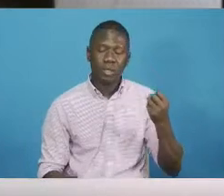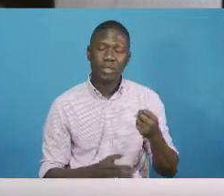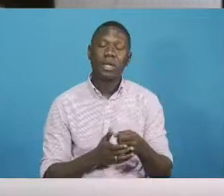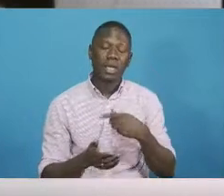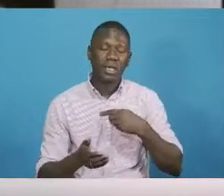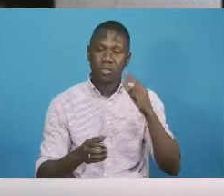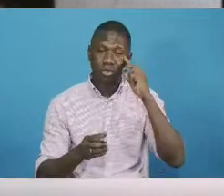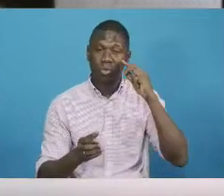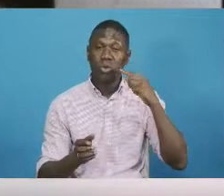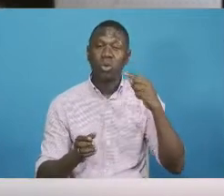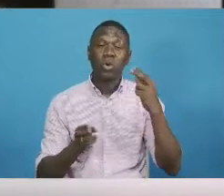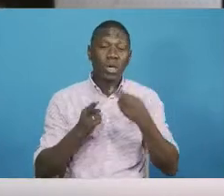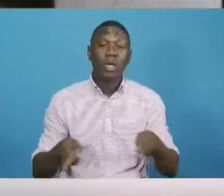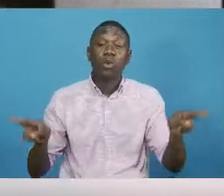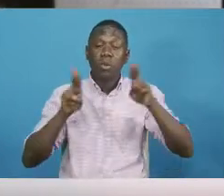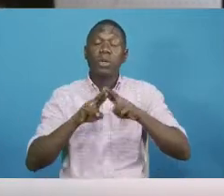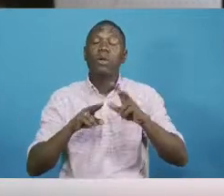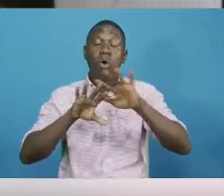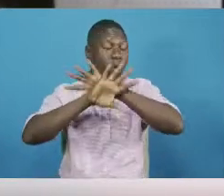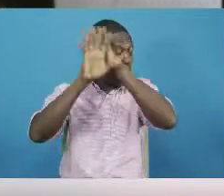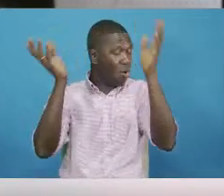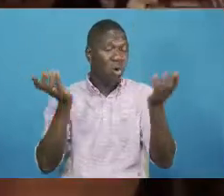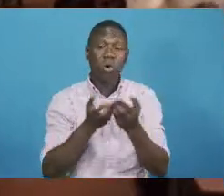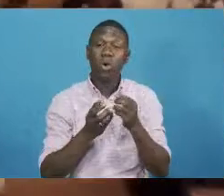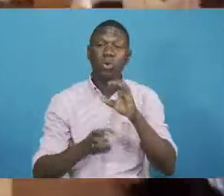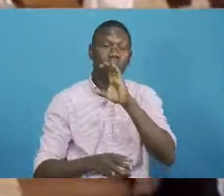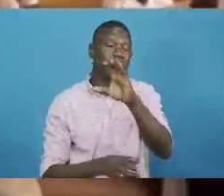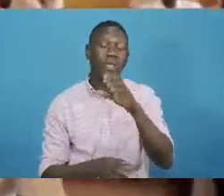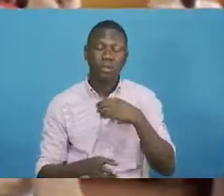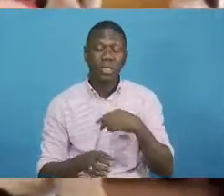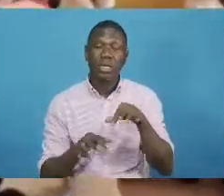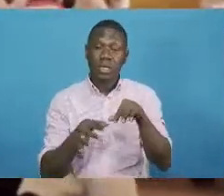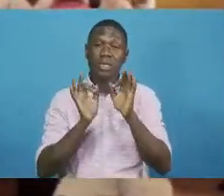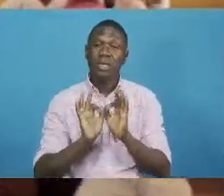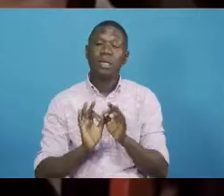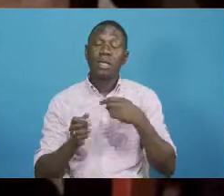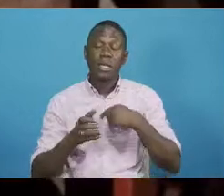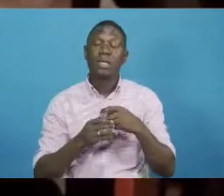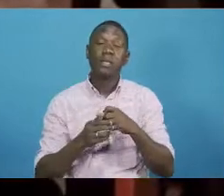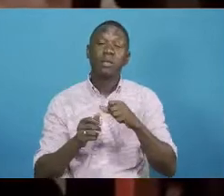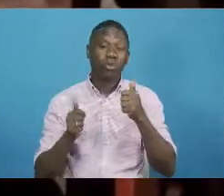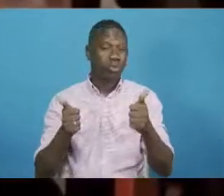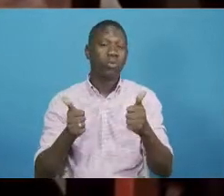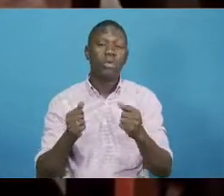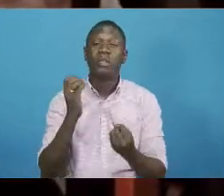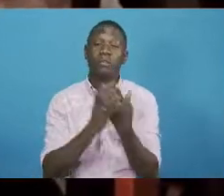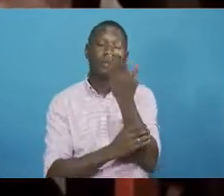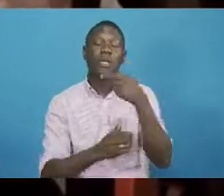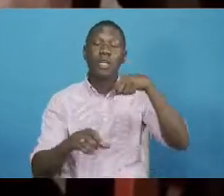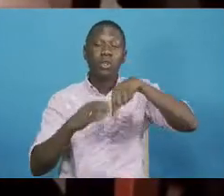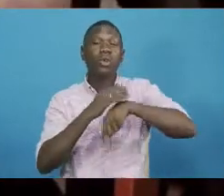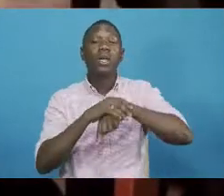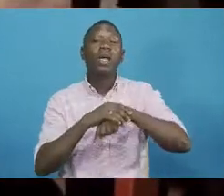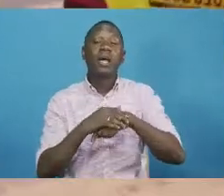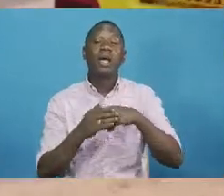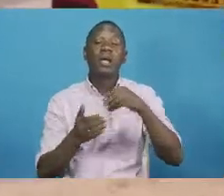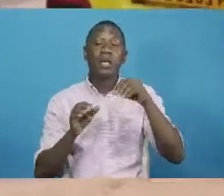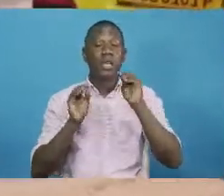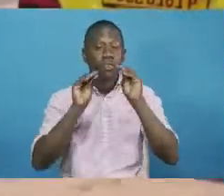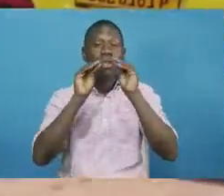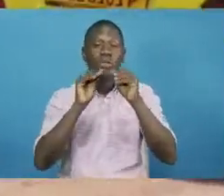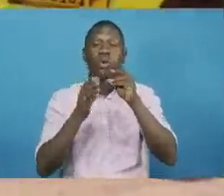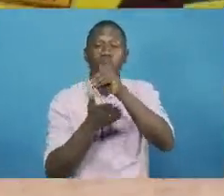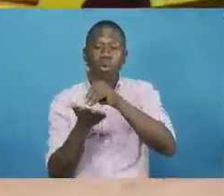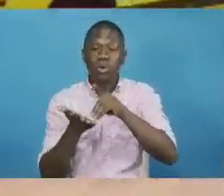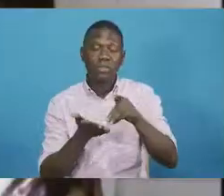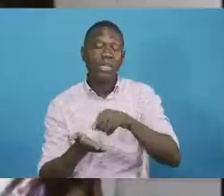countries take proactive steps in integrating sustainable development into their educational policies and programs